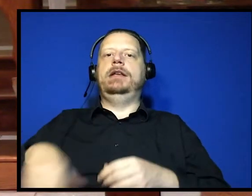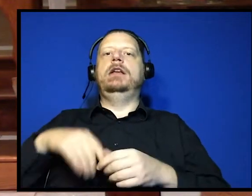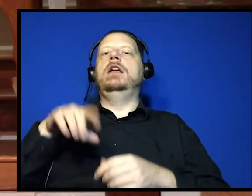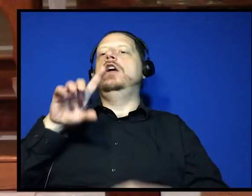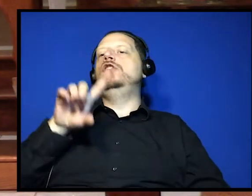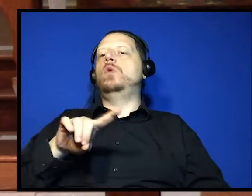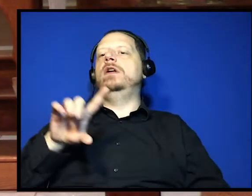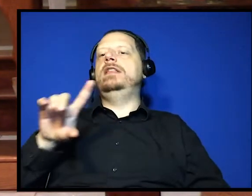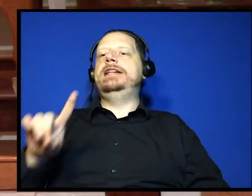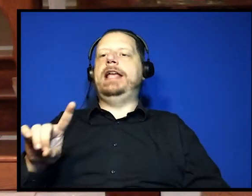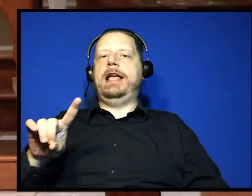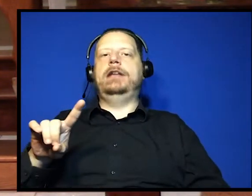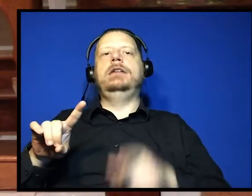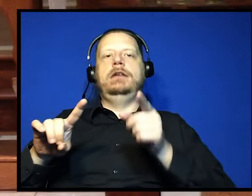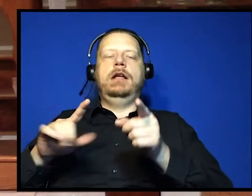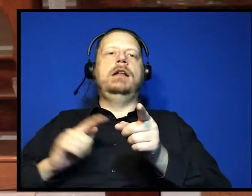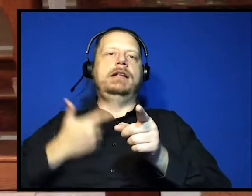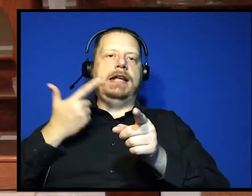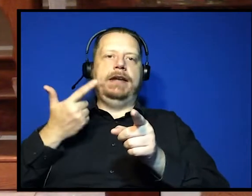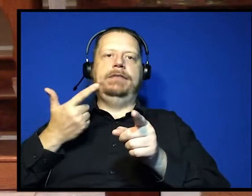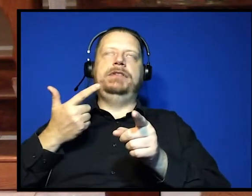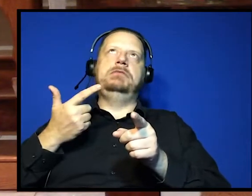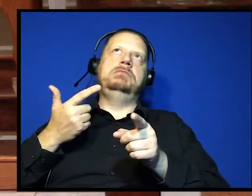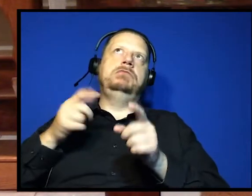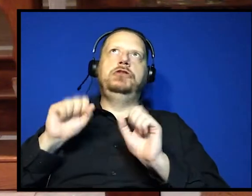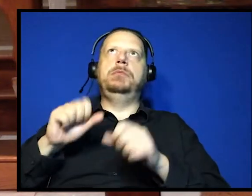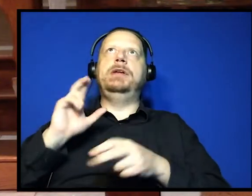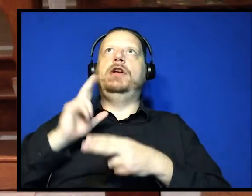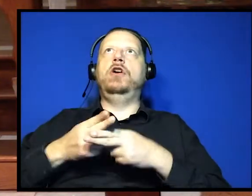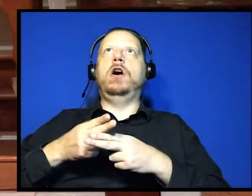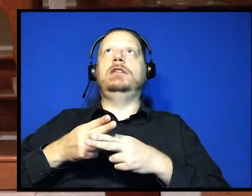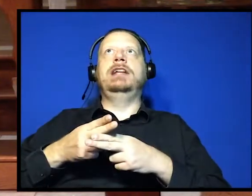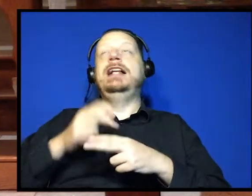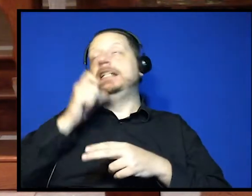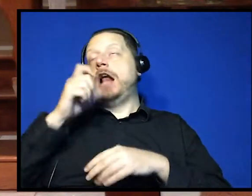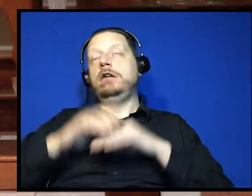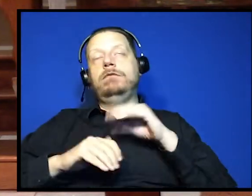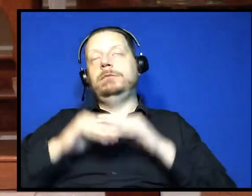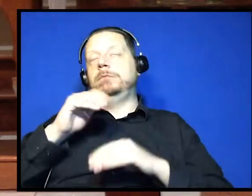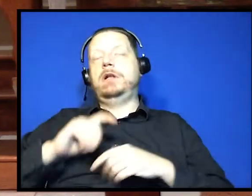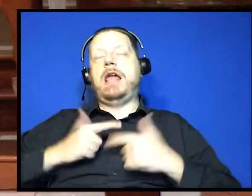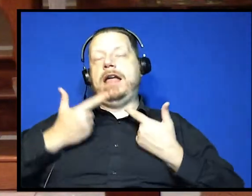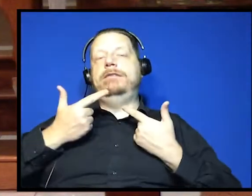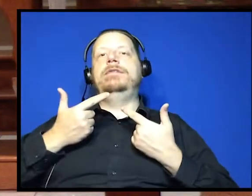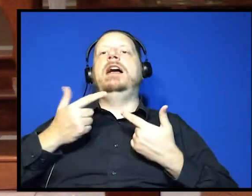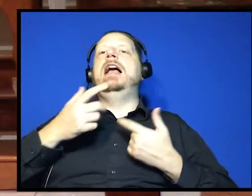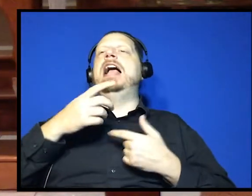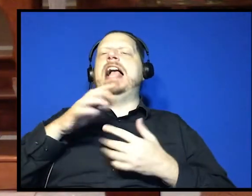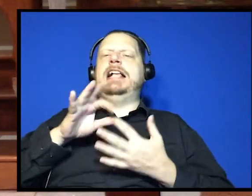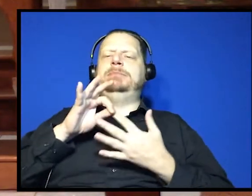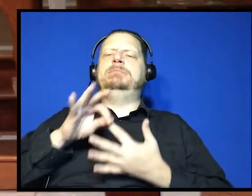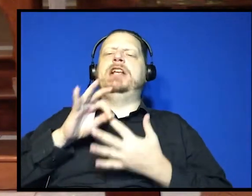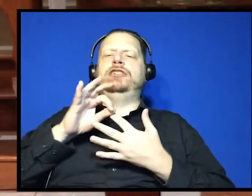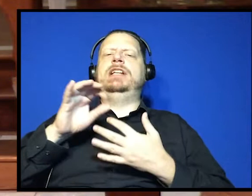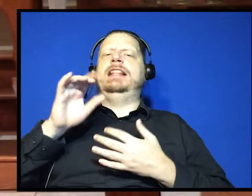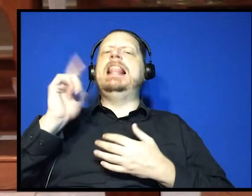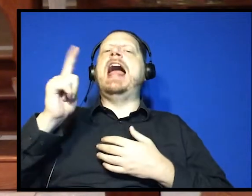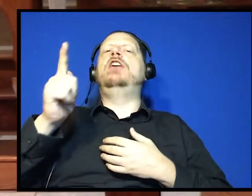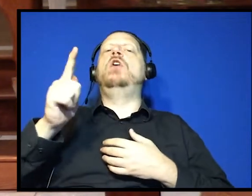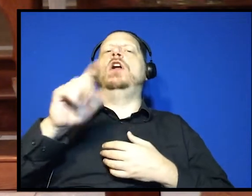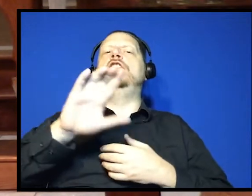Dorothy Day lived what I think could modestly be called a very uncomfortable life, especially the latter part of her